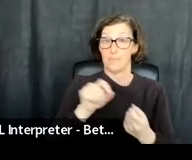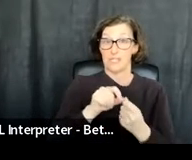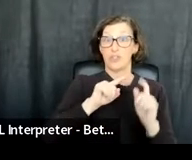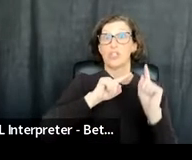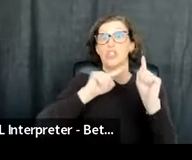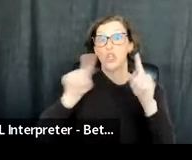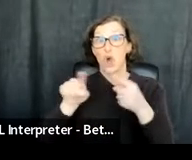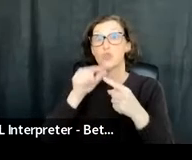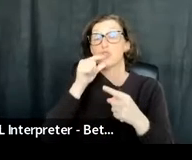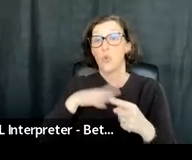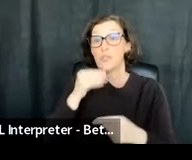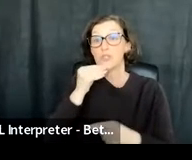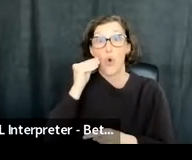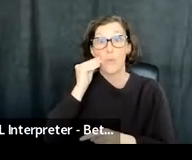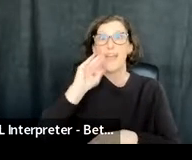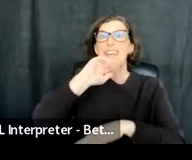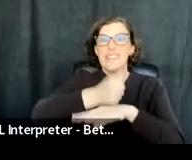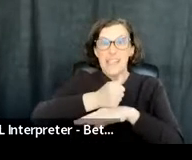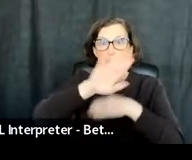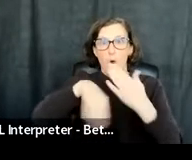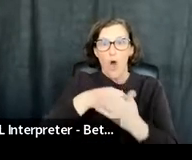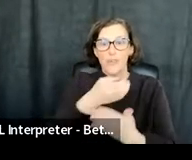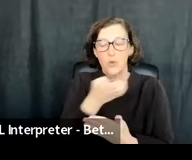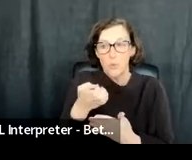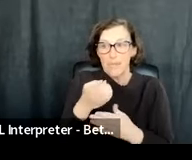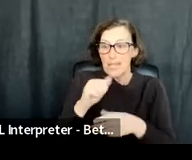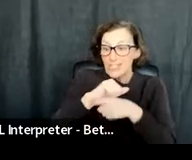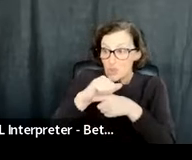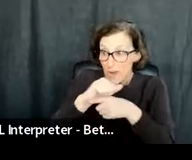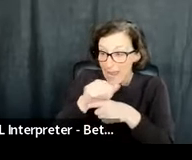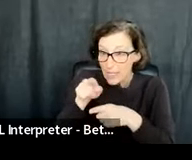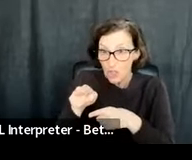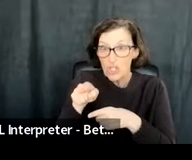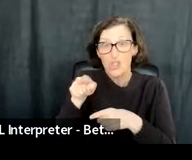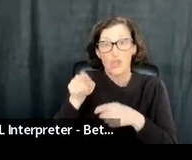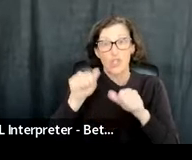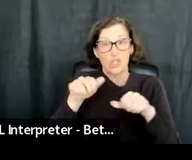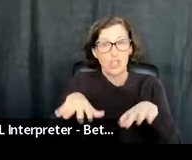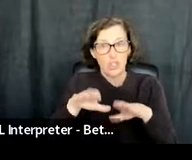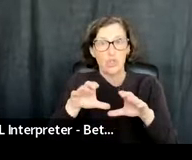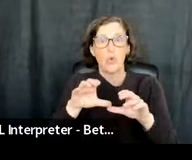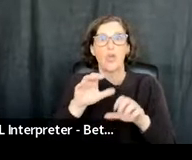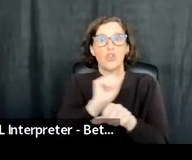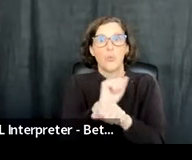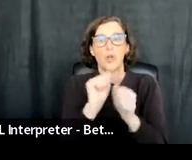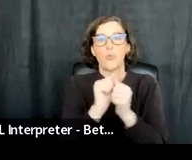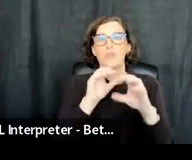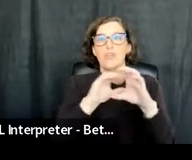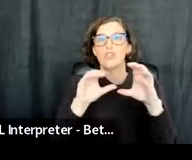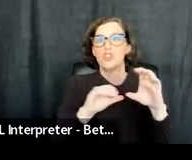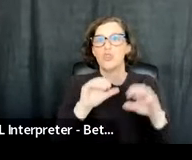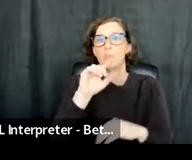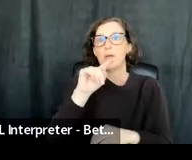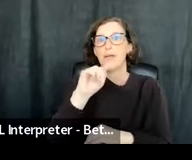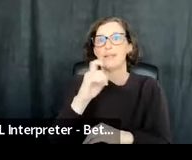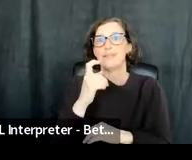home, install all of the equipment, and train her so that she could do her job with Zoom text and JAWS. But what we